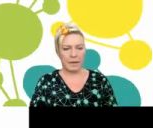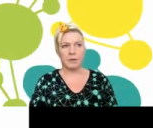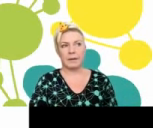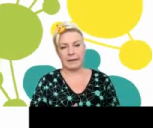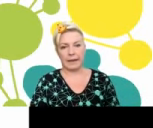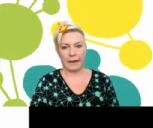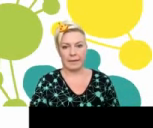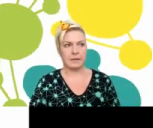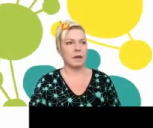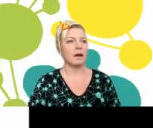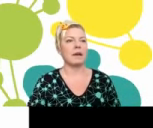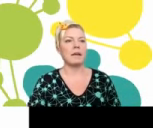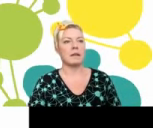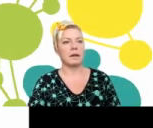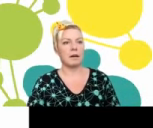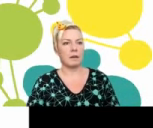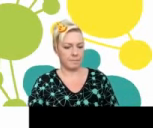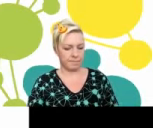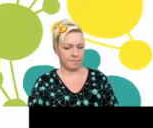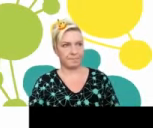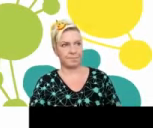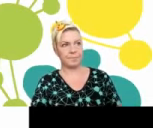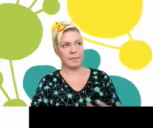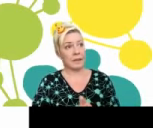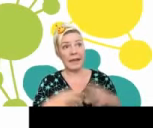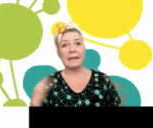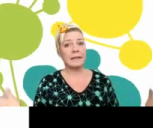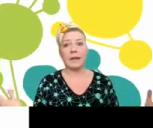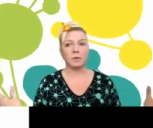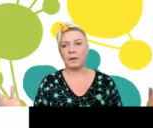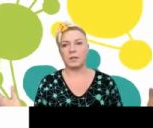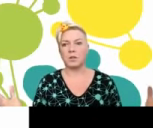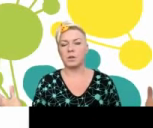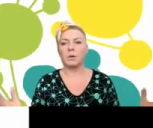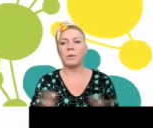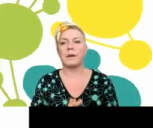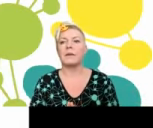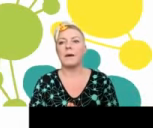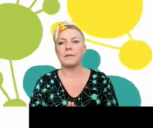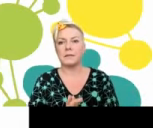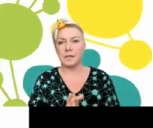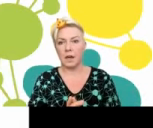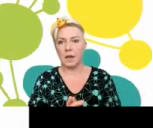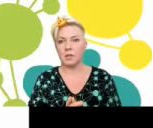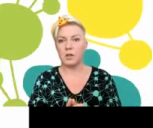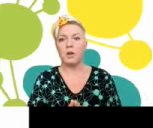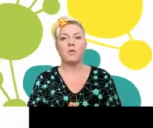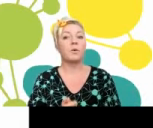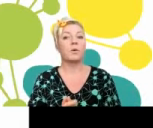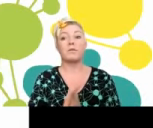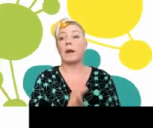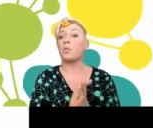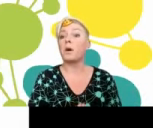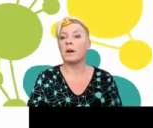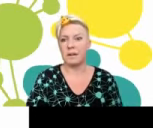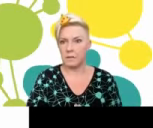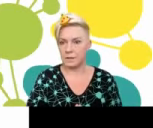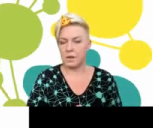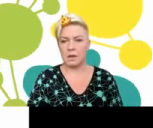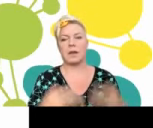when we communicate in any language, we must search for the